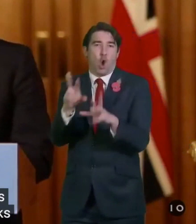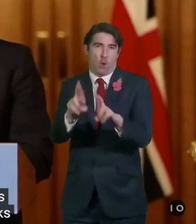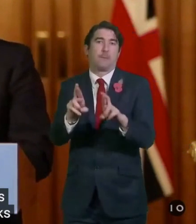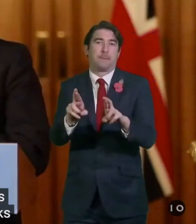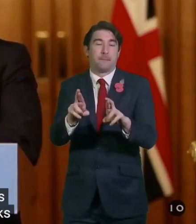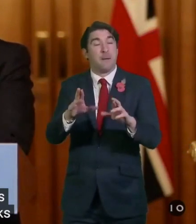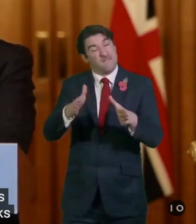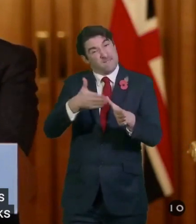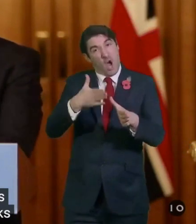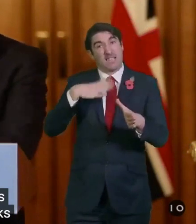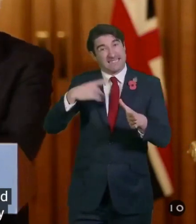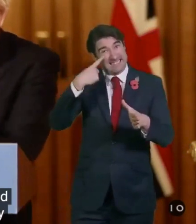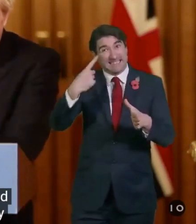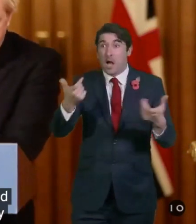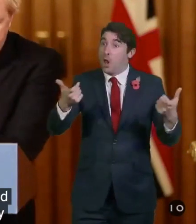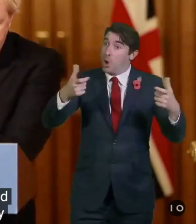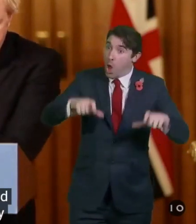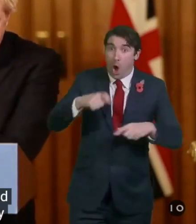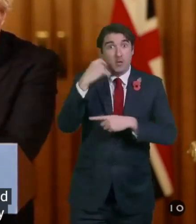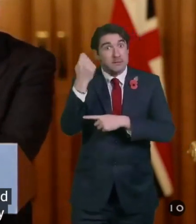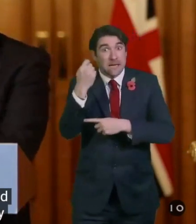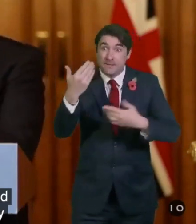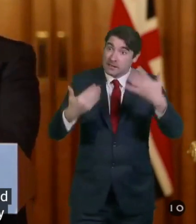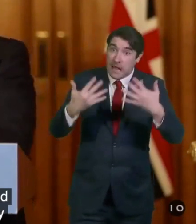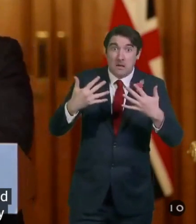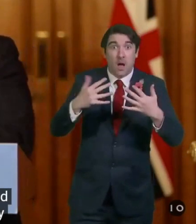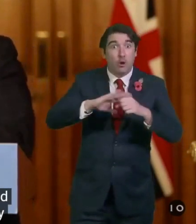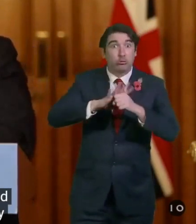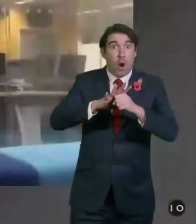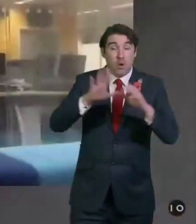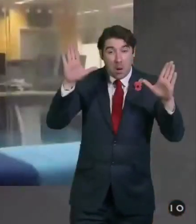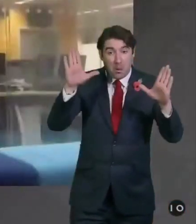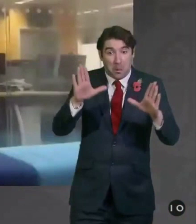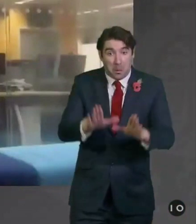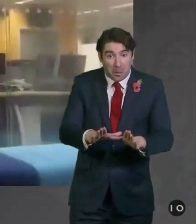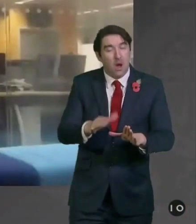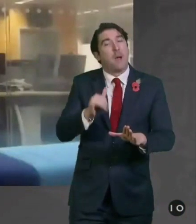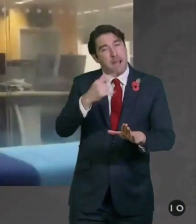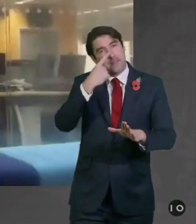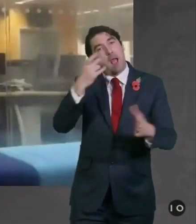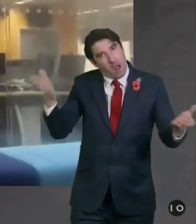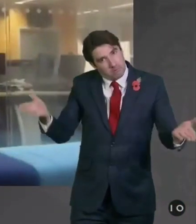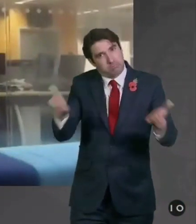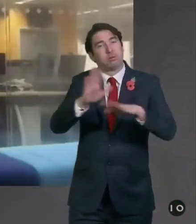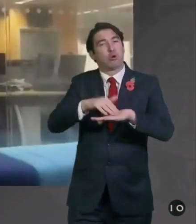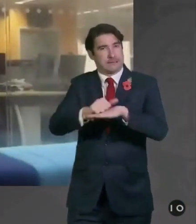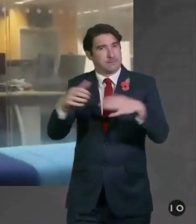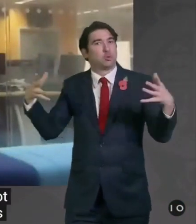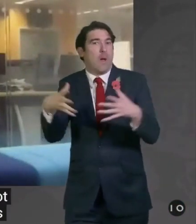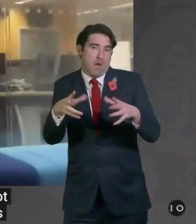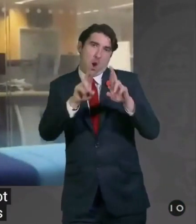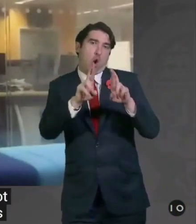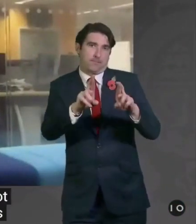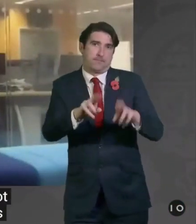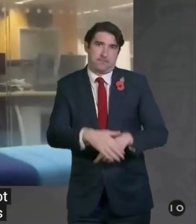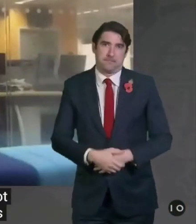Chris. Let's go to, and thanks, Beth. Let's go to Romilly Weeks of ITV News. Prime Minister, thank you. The route out of the first lockdown